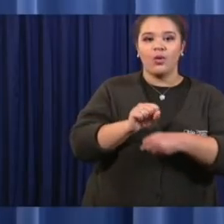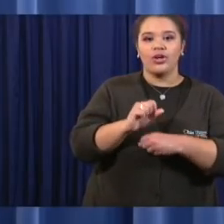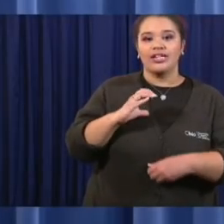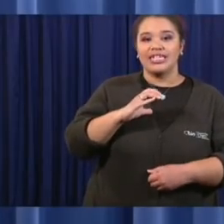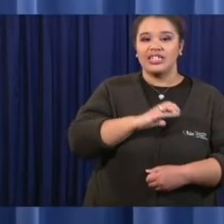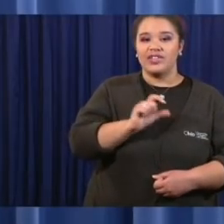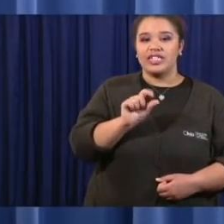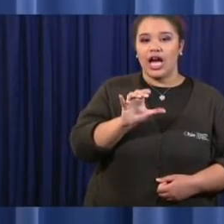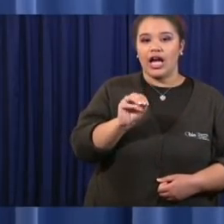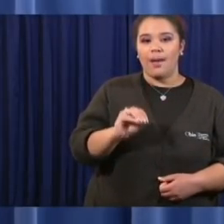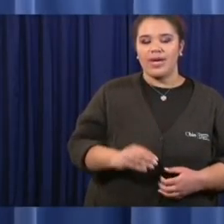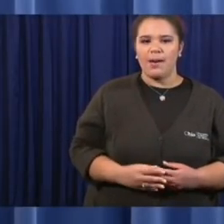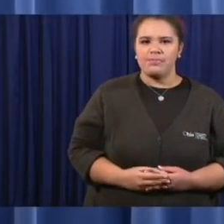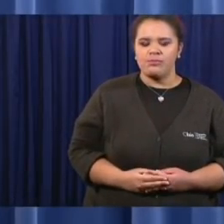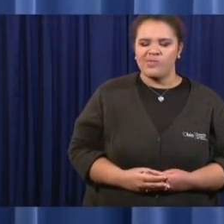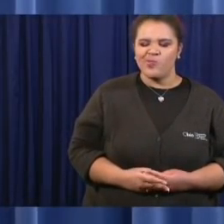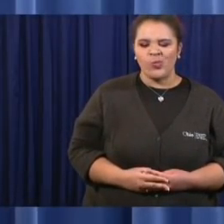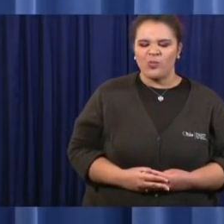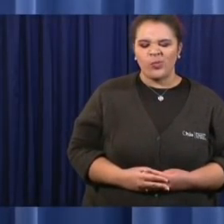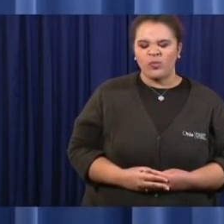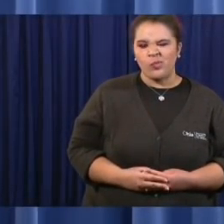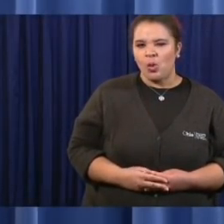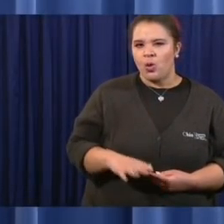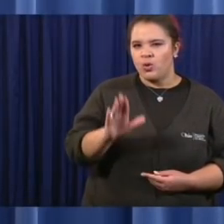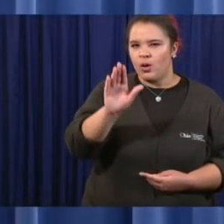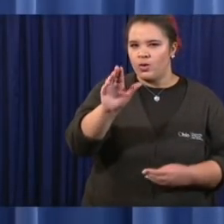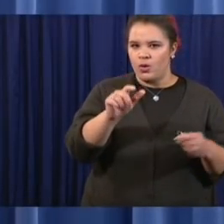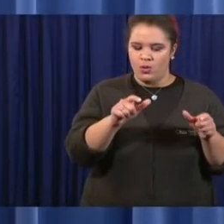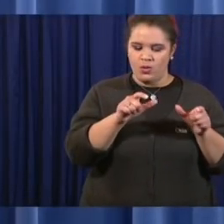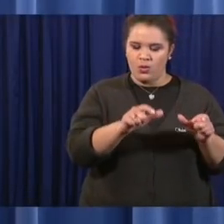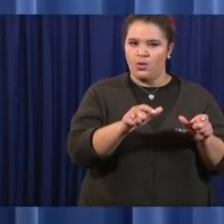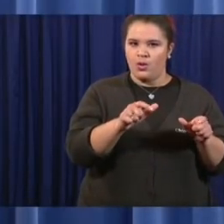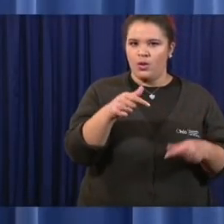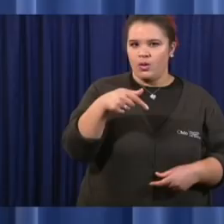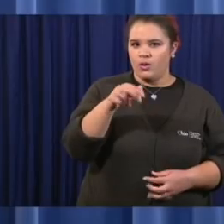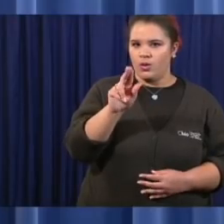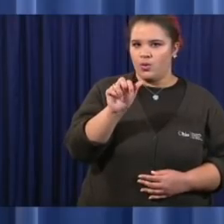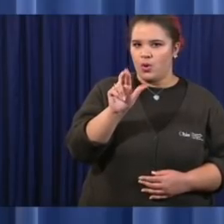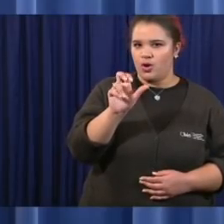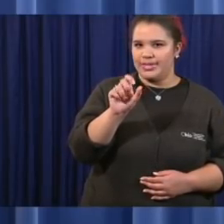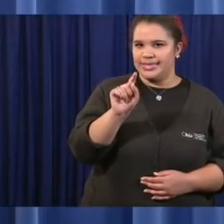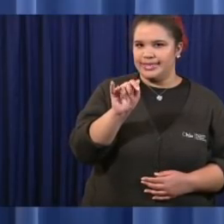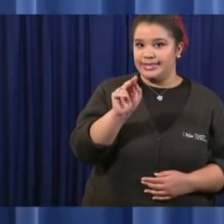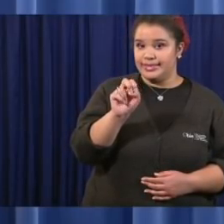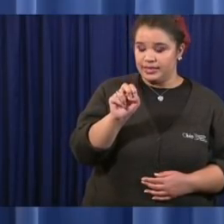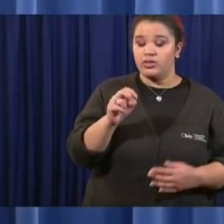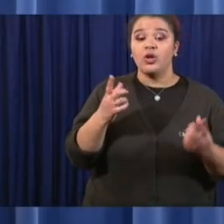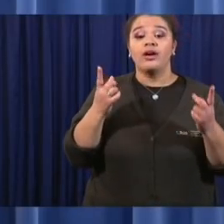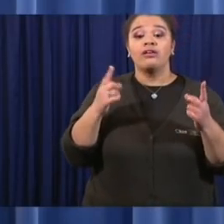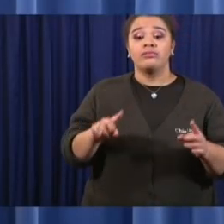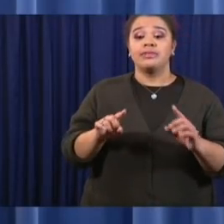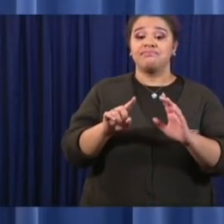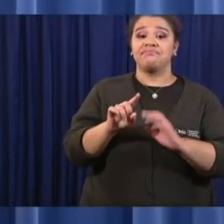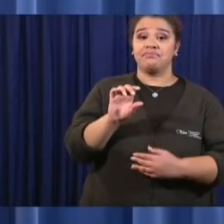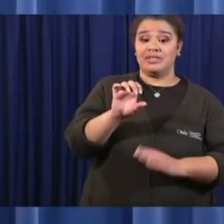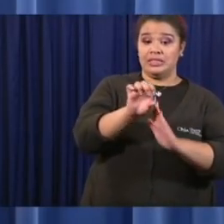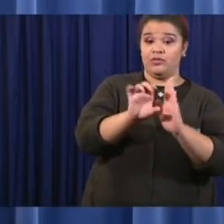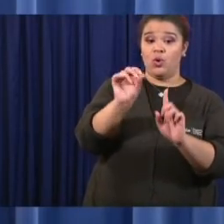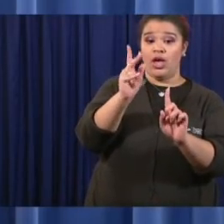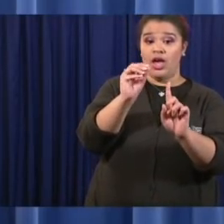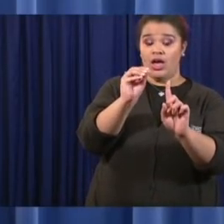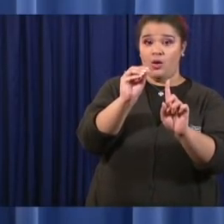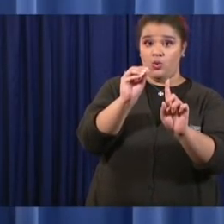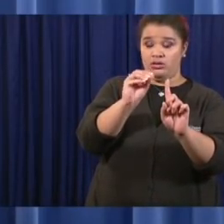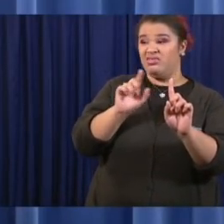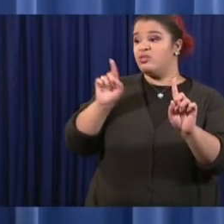My question is about the quarantine when you arrive in Ohio from out of state. When will that be lifted, as it's